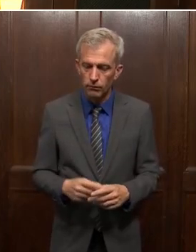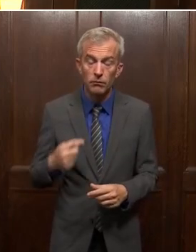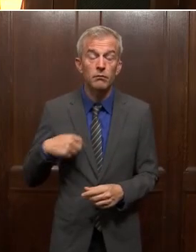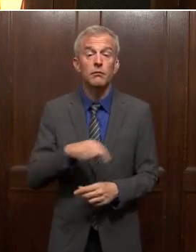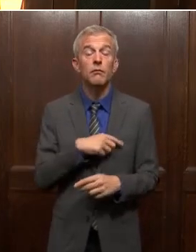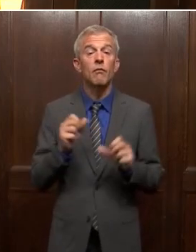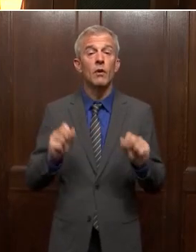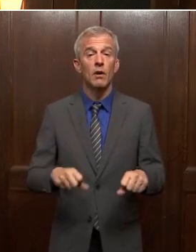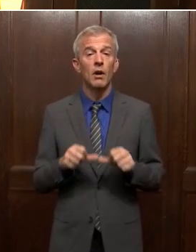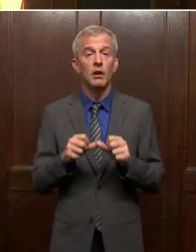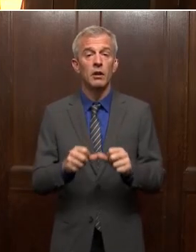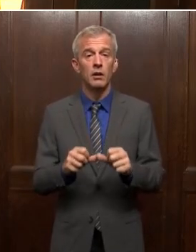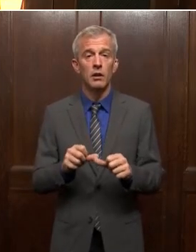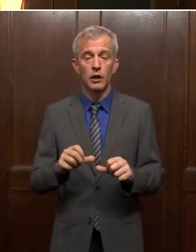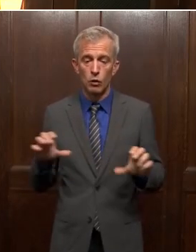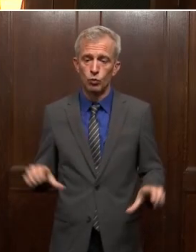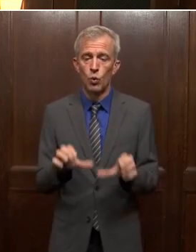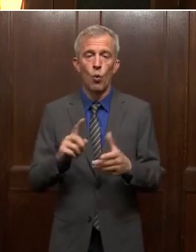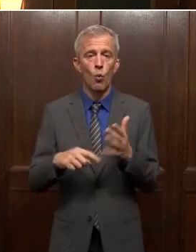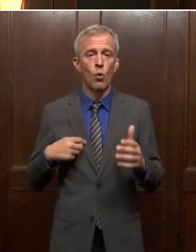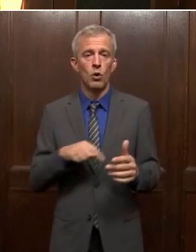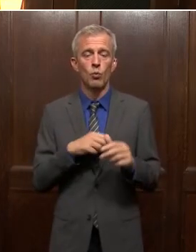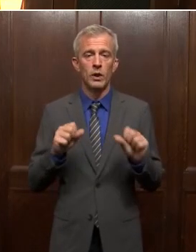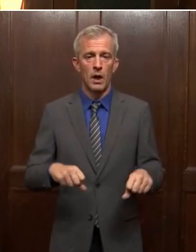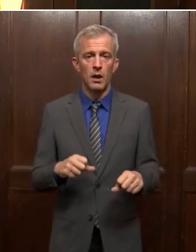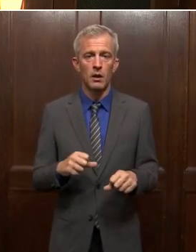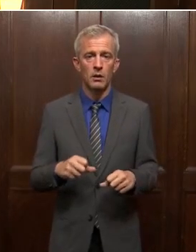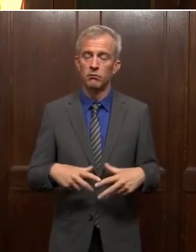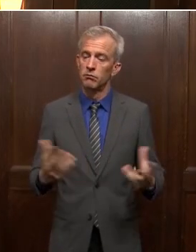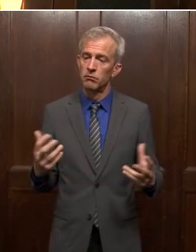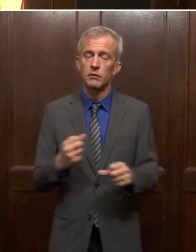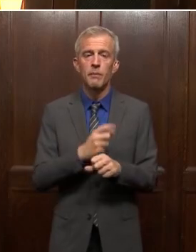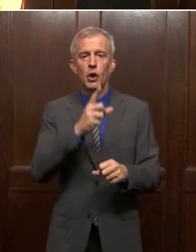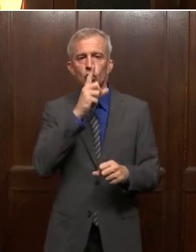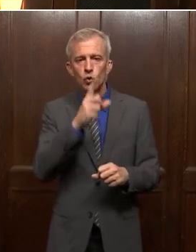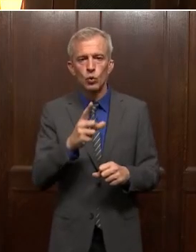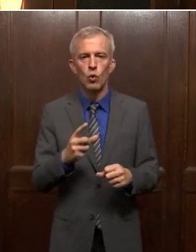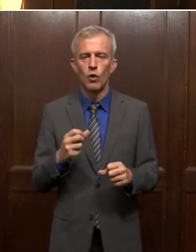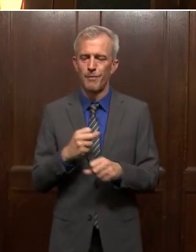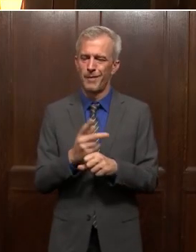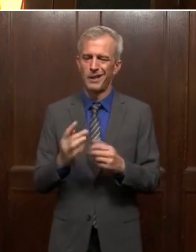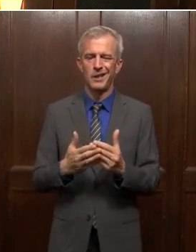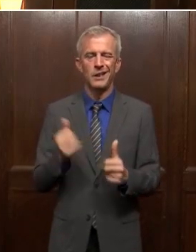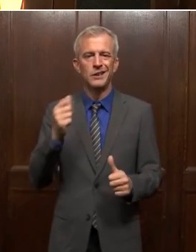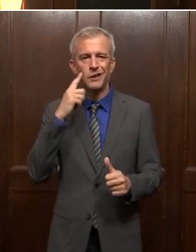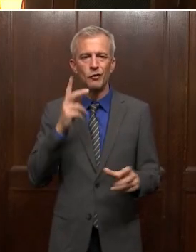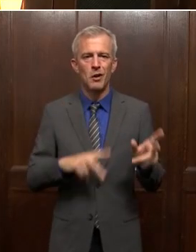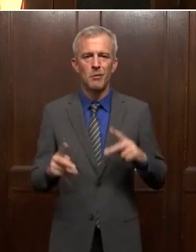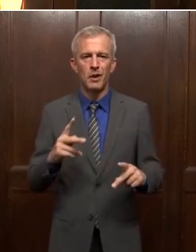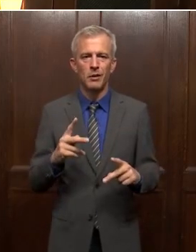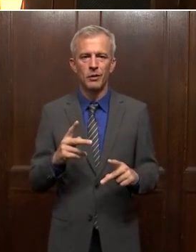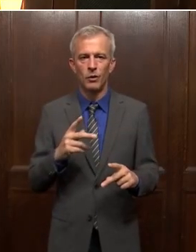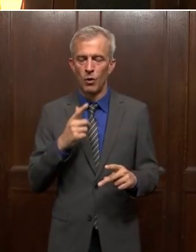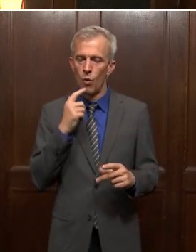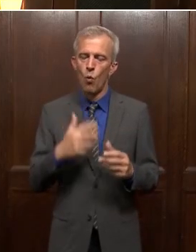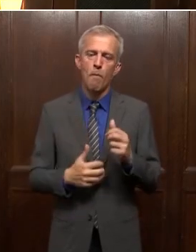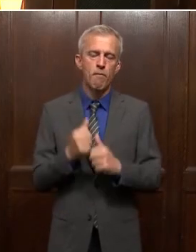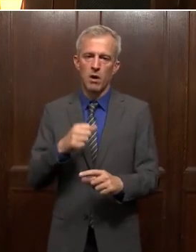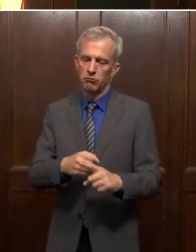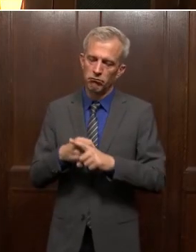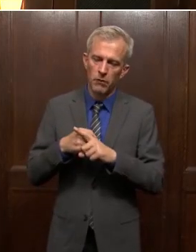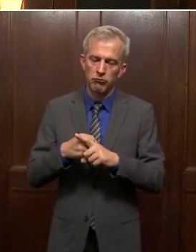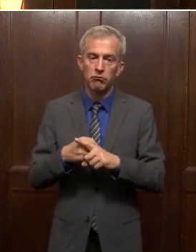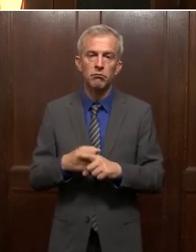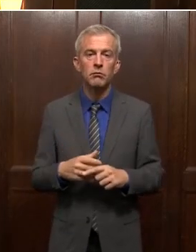keep doing what we can to ensure that we make it easier for those folks who are most hard hit by this, so